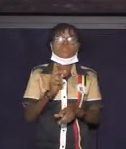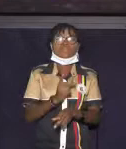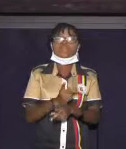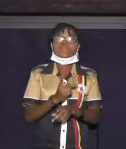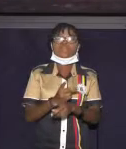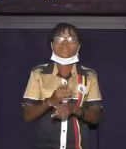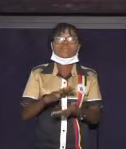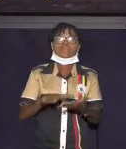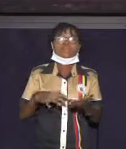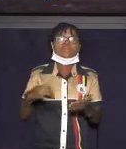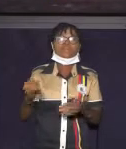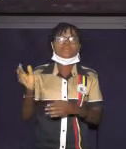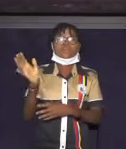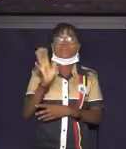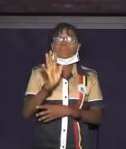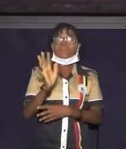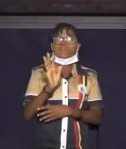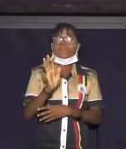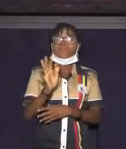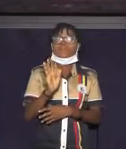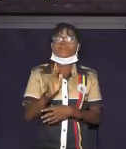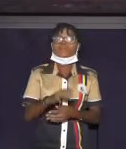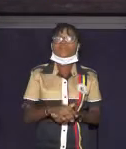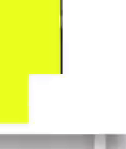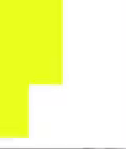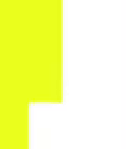on studying. Bye.